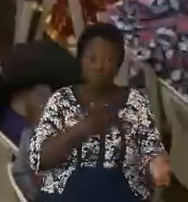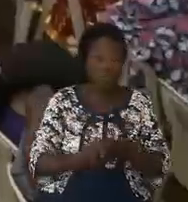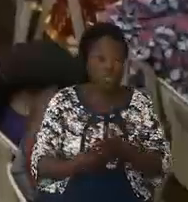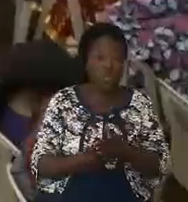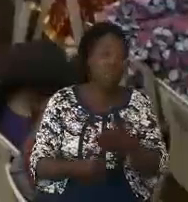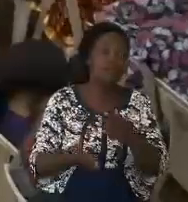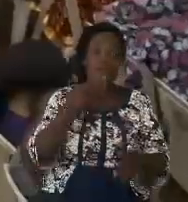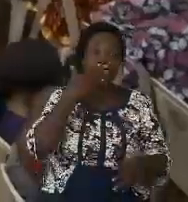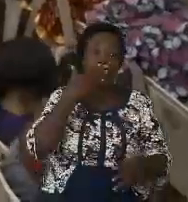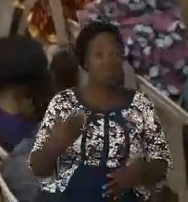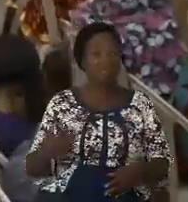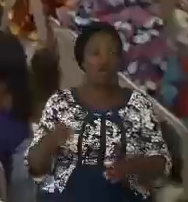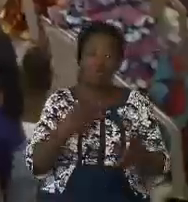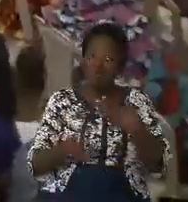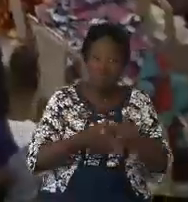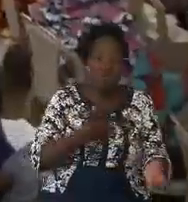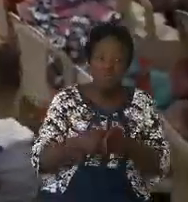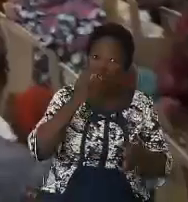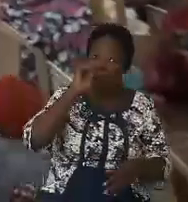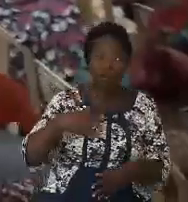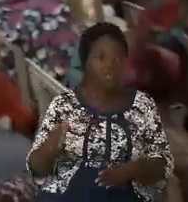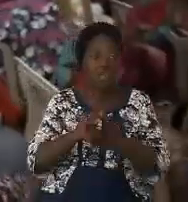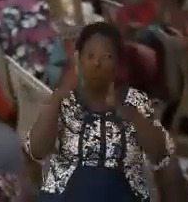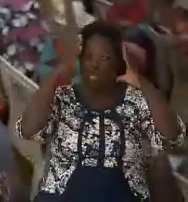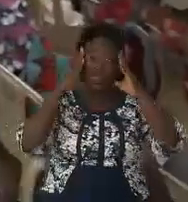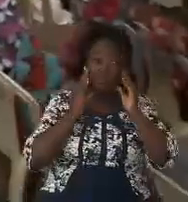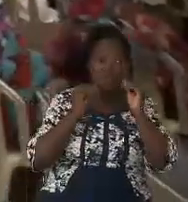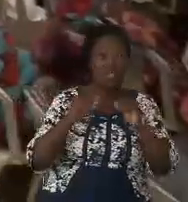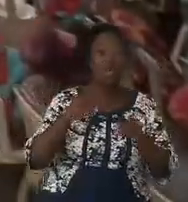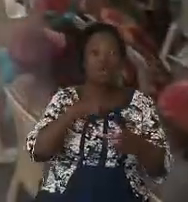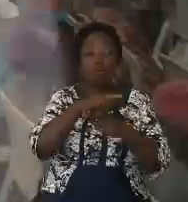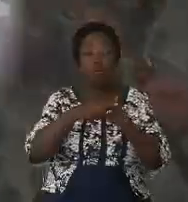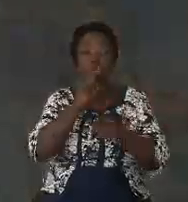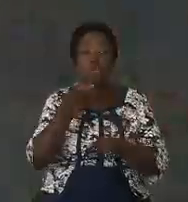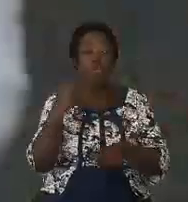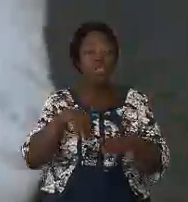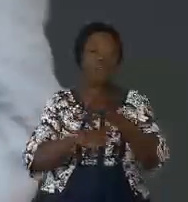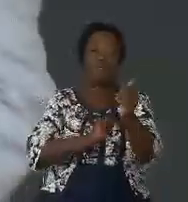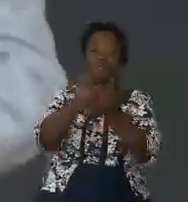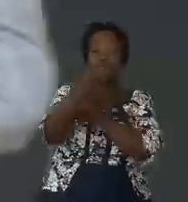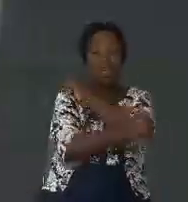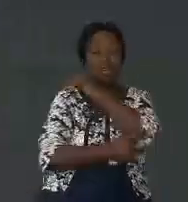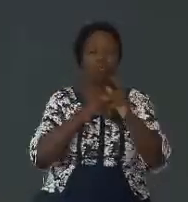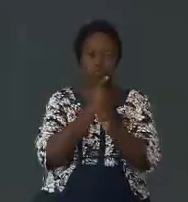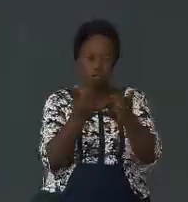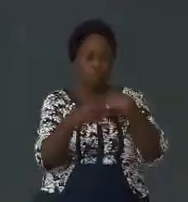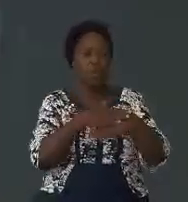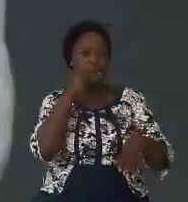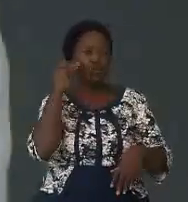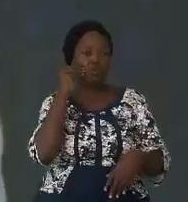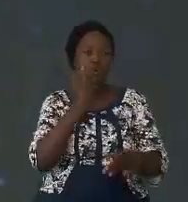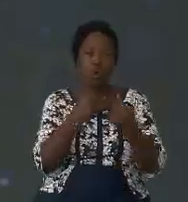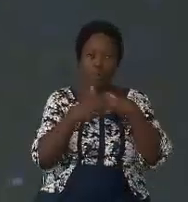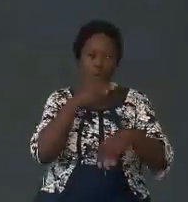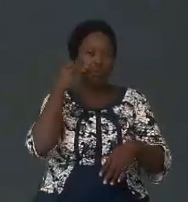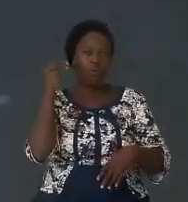in Jesus' name. And whatever bad thing, whatever evil thing you experience while you were in